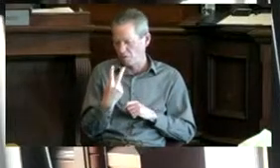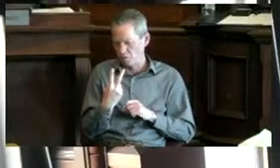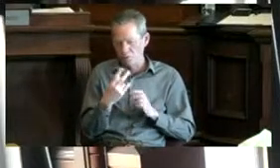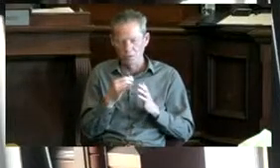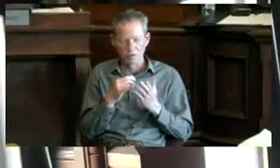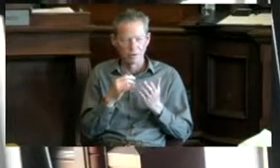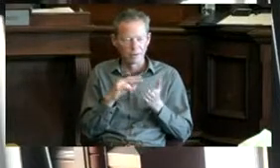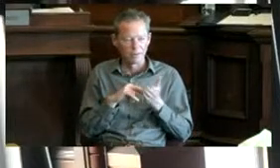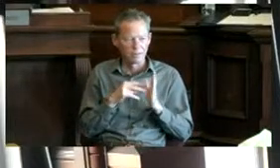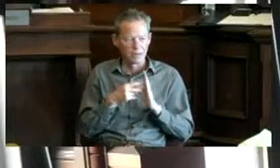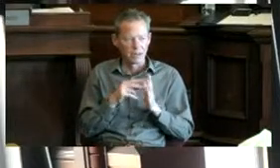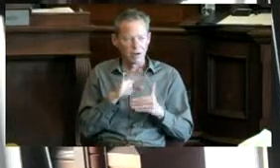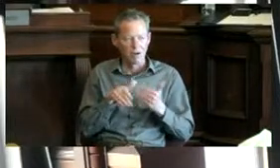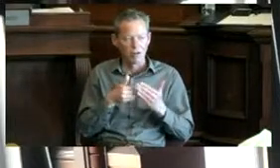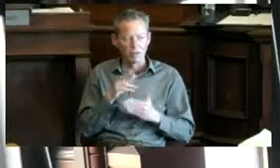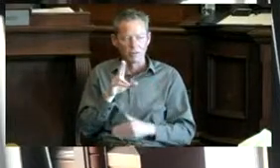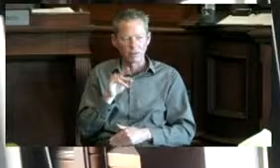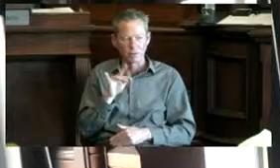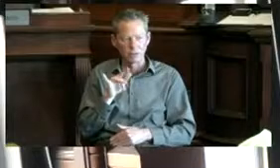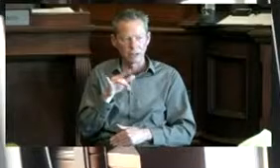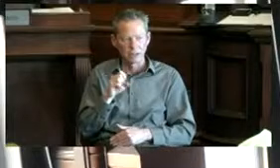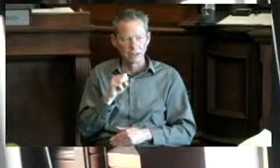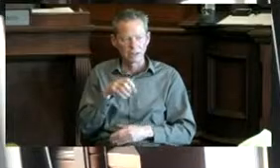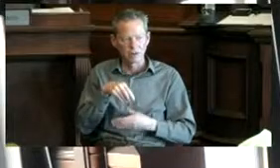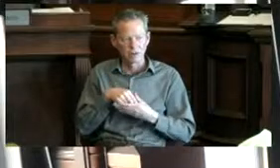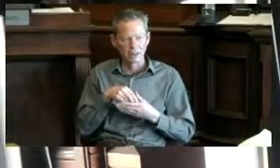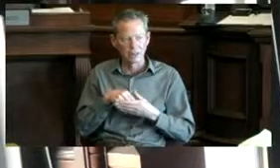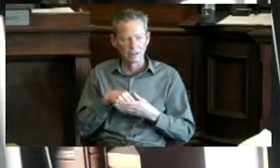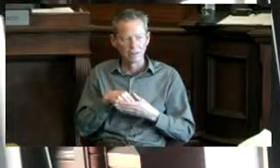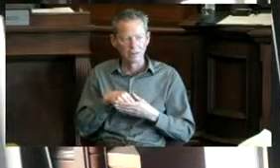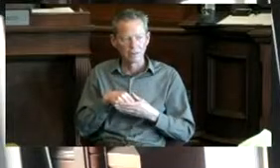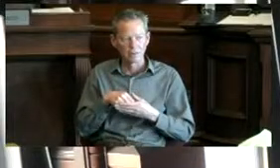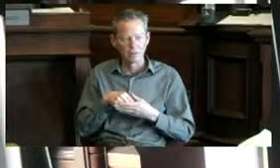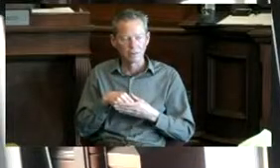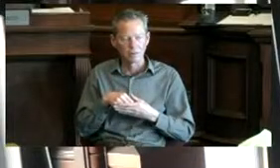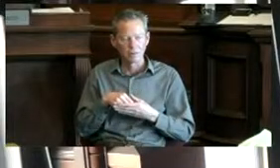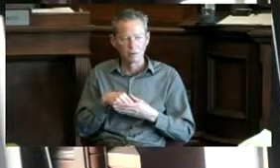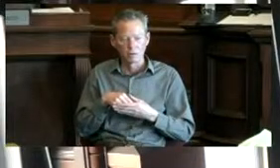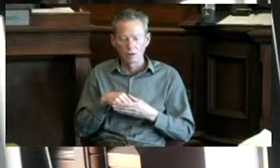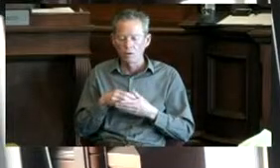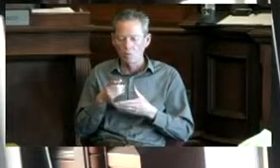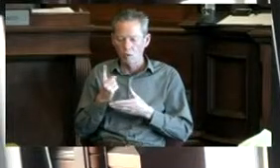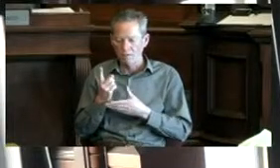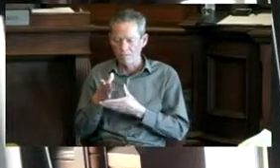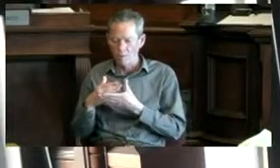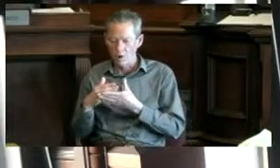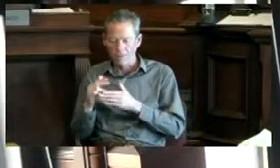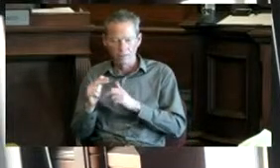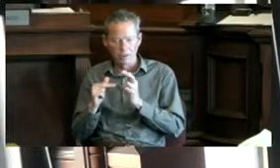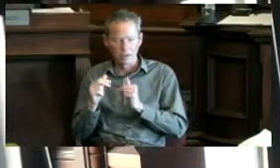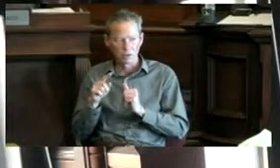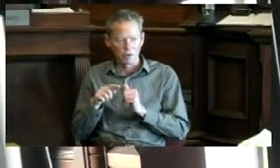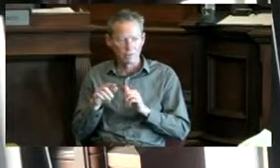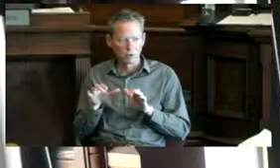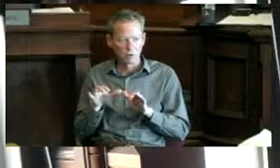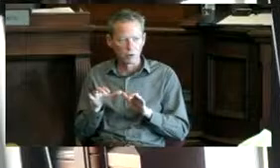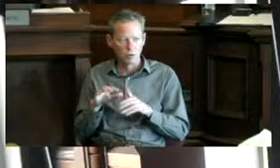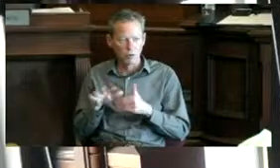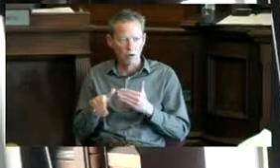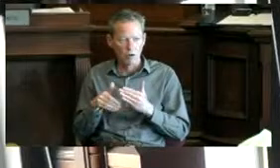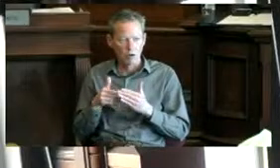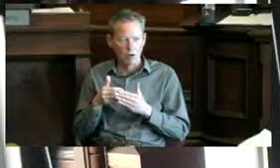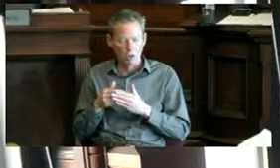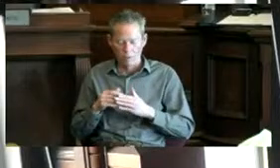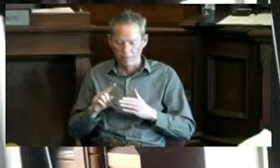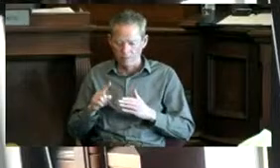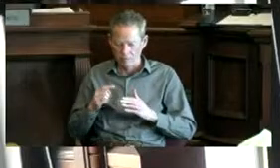that all of the utilities are in a quadrant of the building. So you have to do all the way